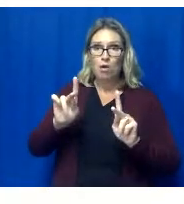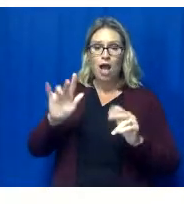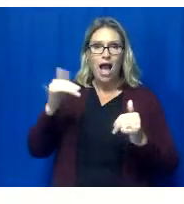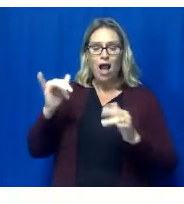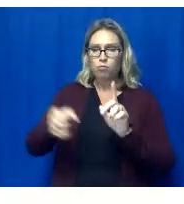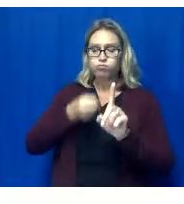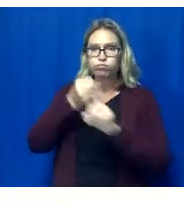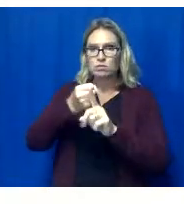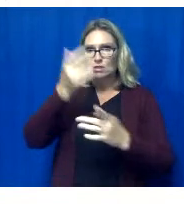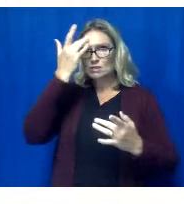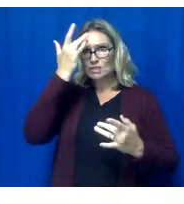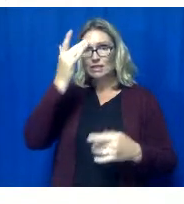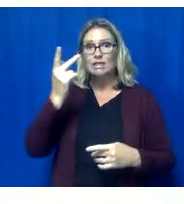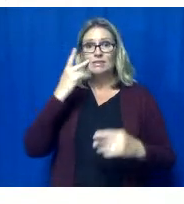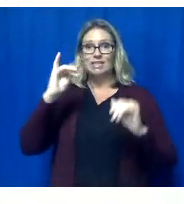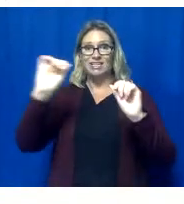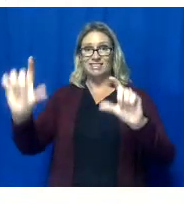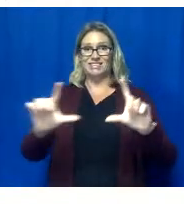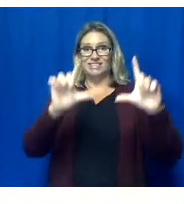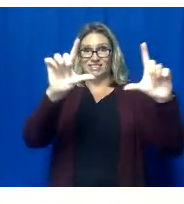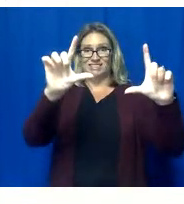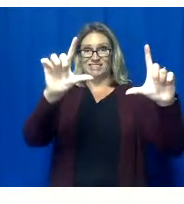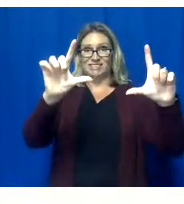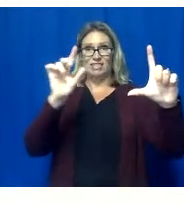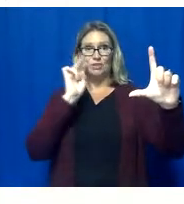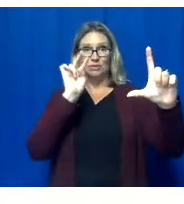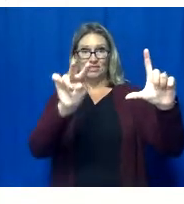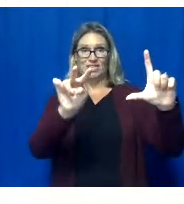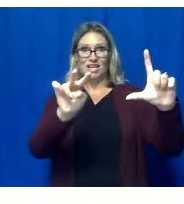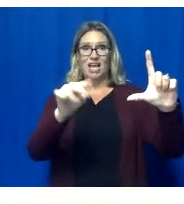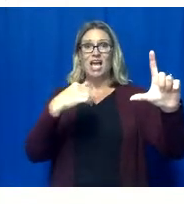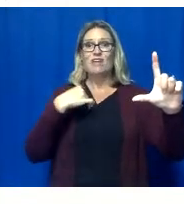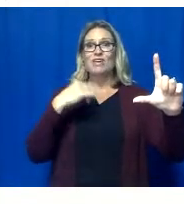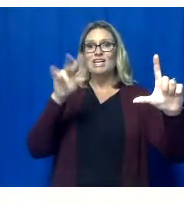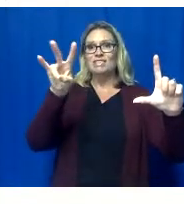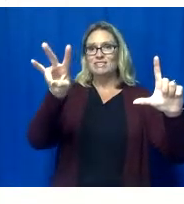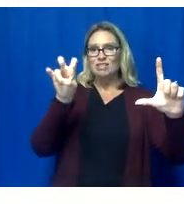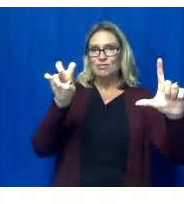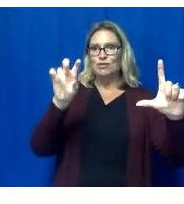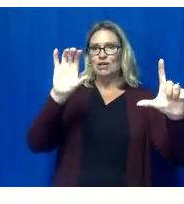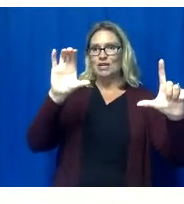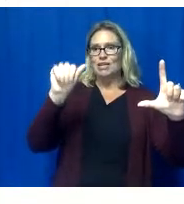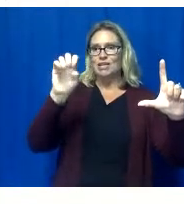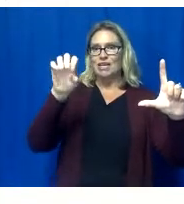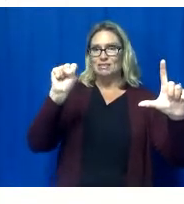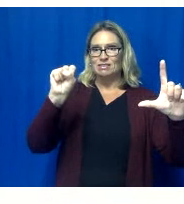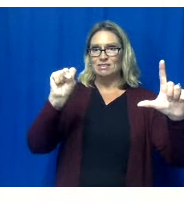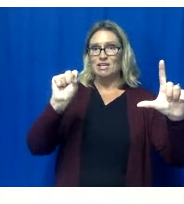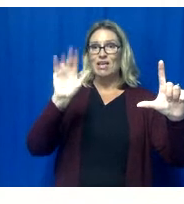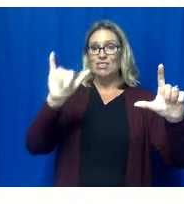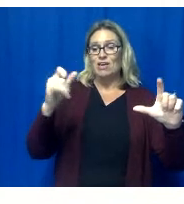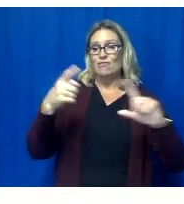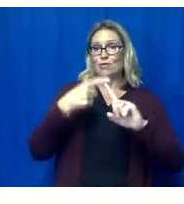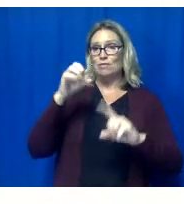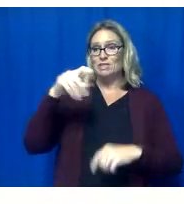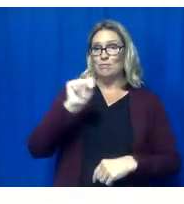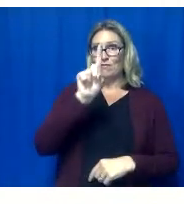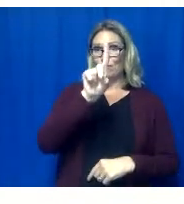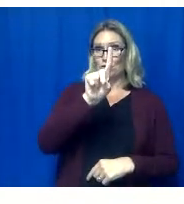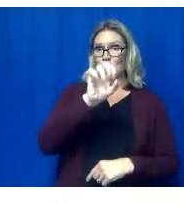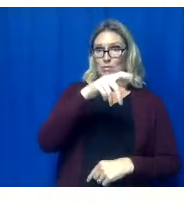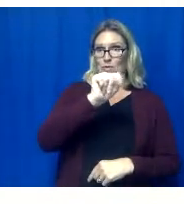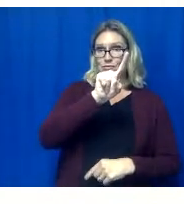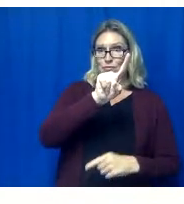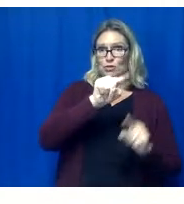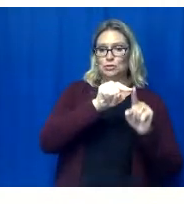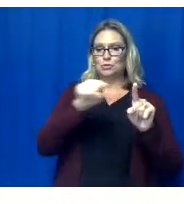You should see on your screen a network of 700 cases that were recorded between September 1st and